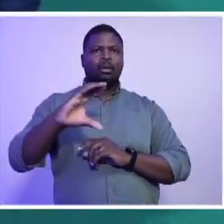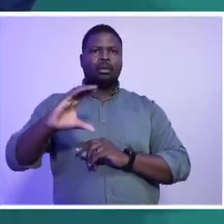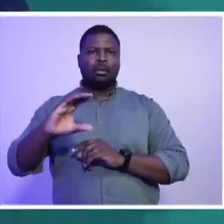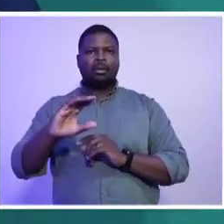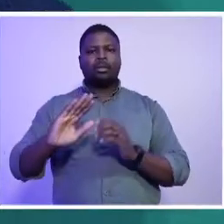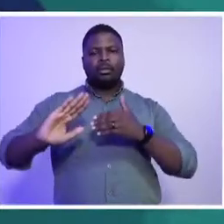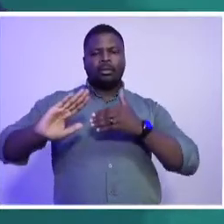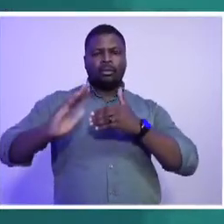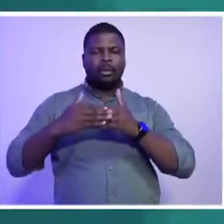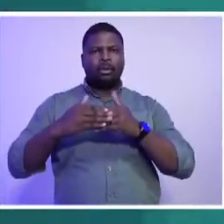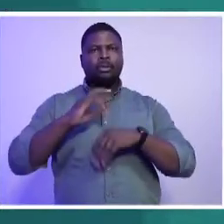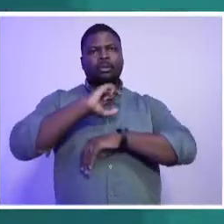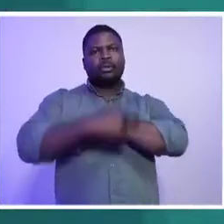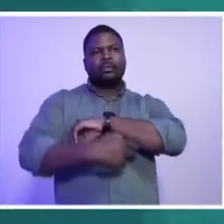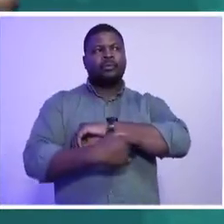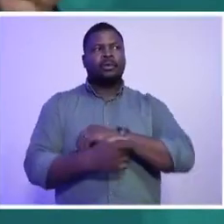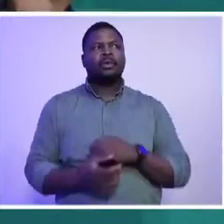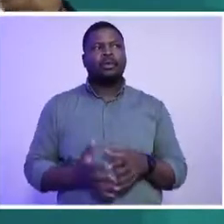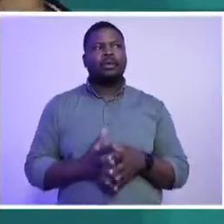the conference.